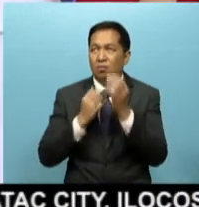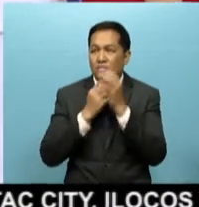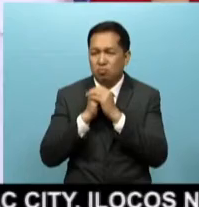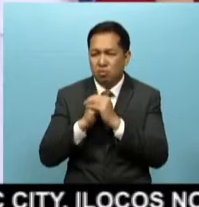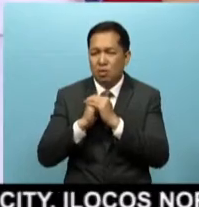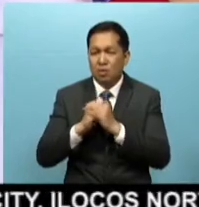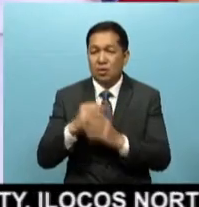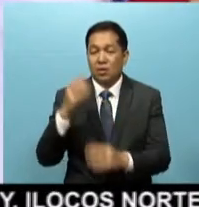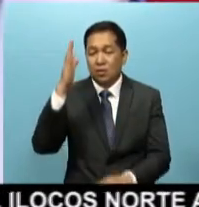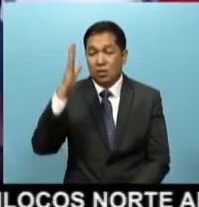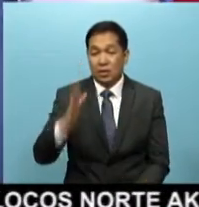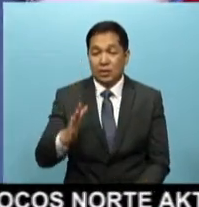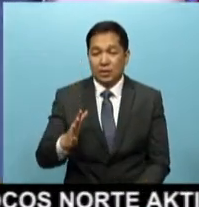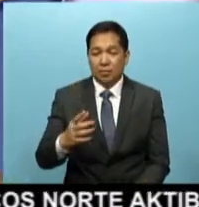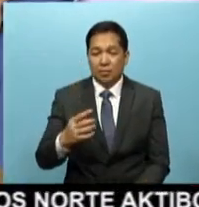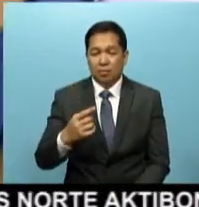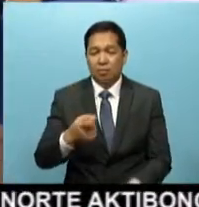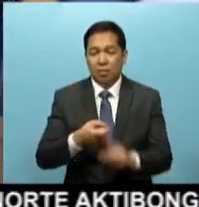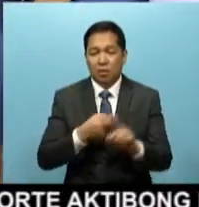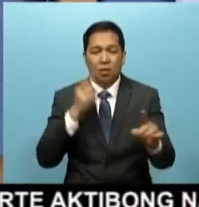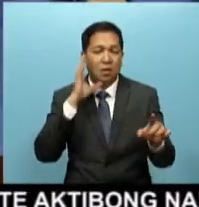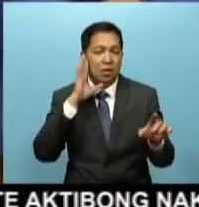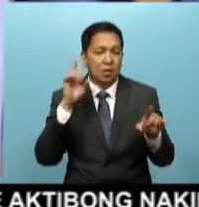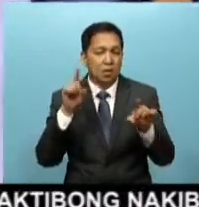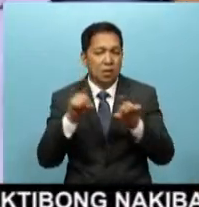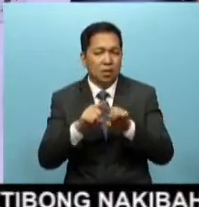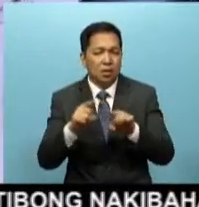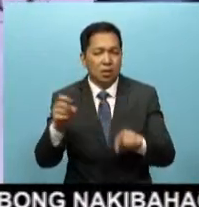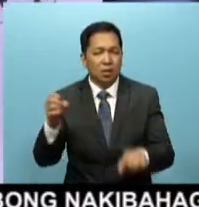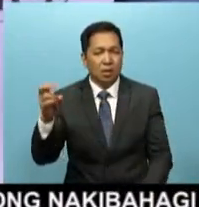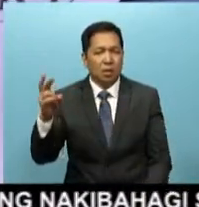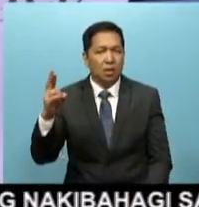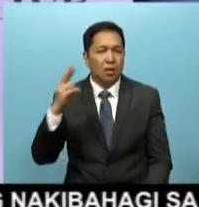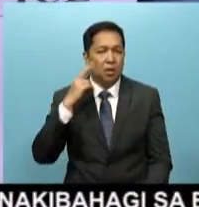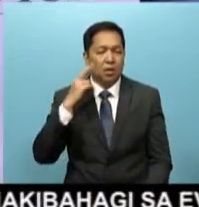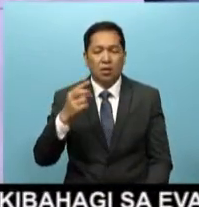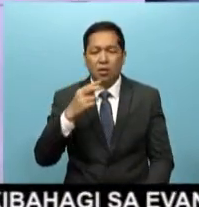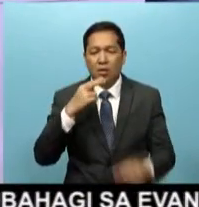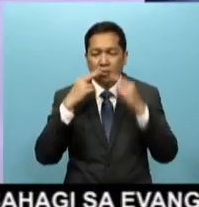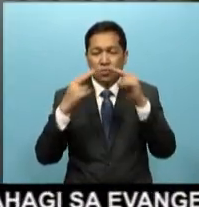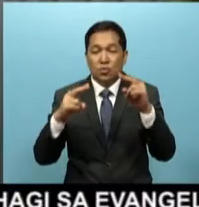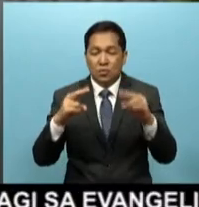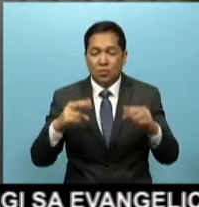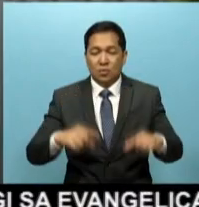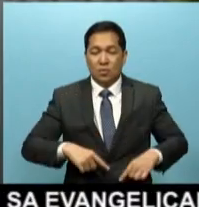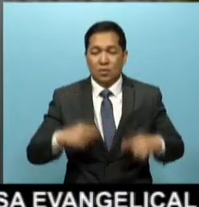From Cambodia, I am Sister Cherry Rinoza for Iglesia Ni Cristo News Network.